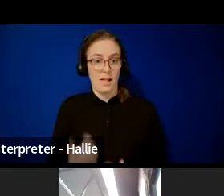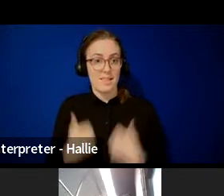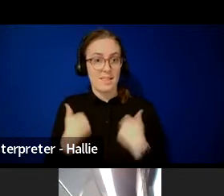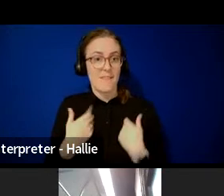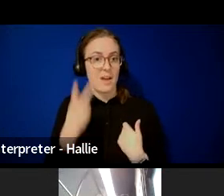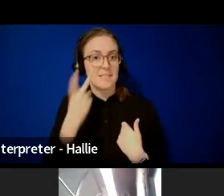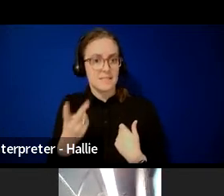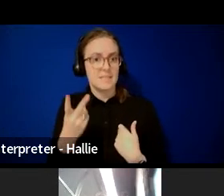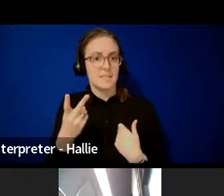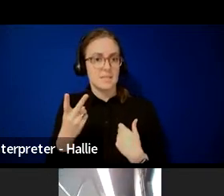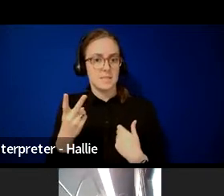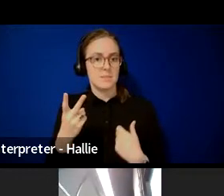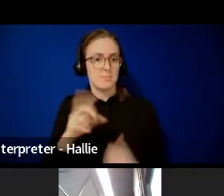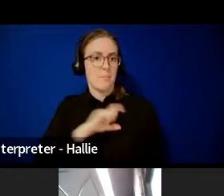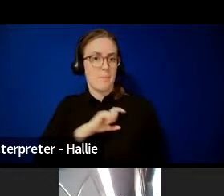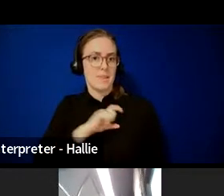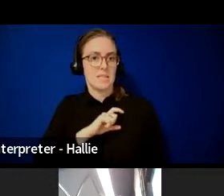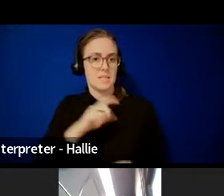night parked.